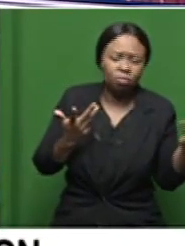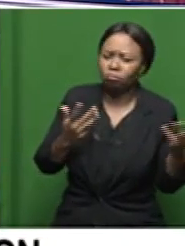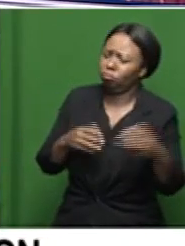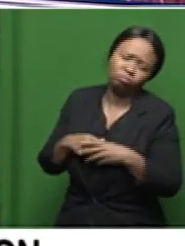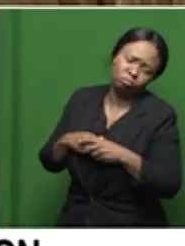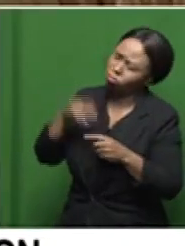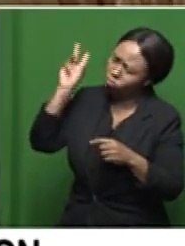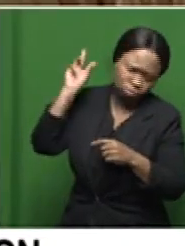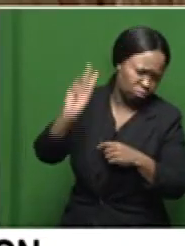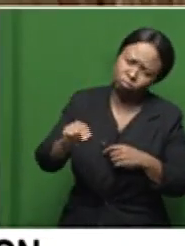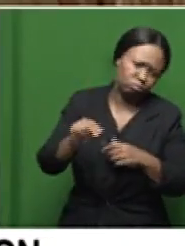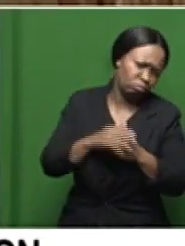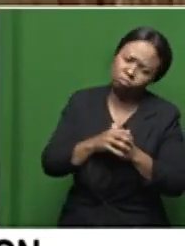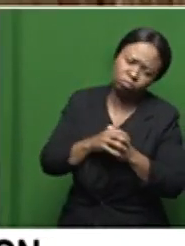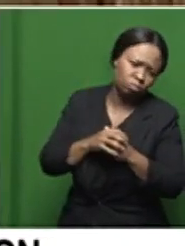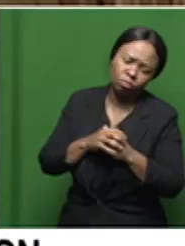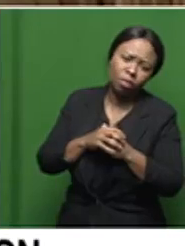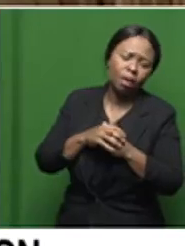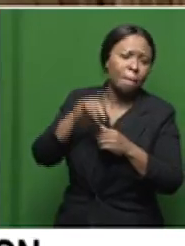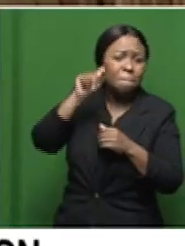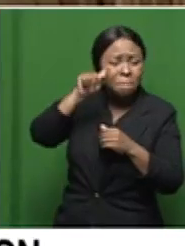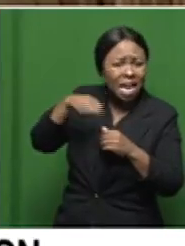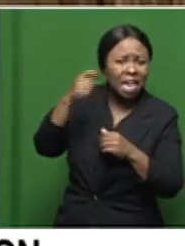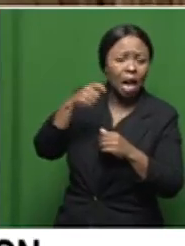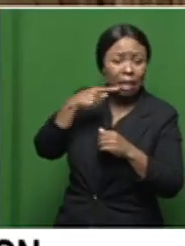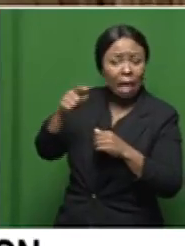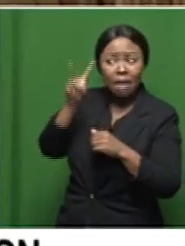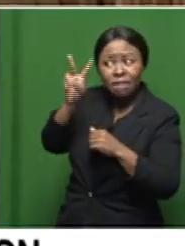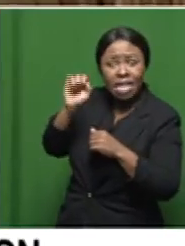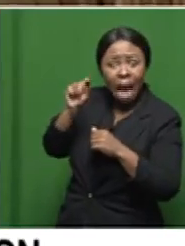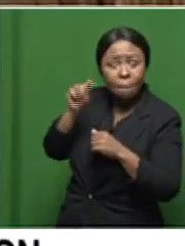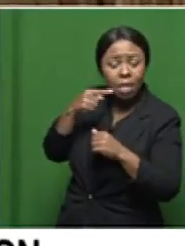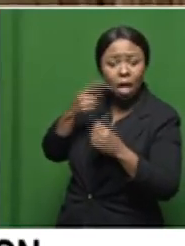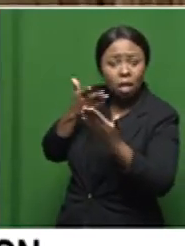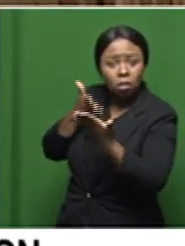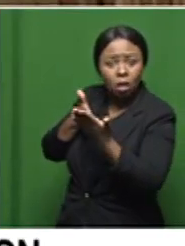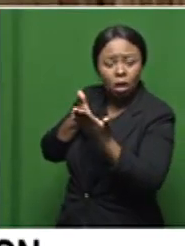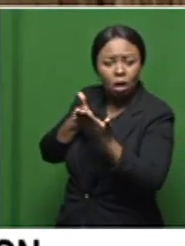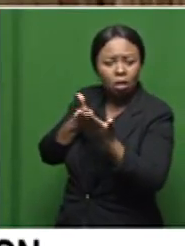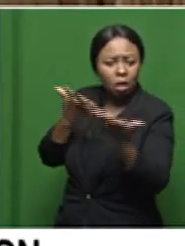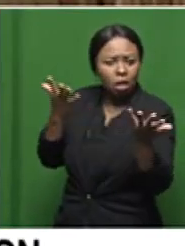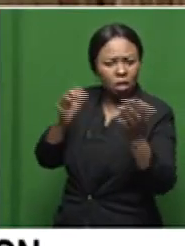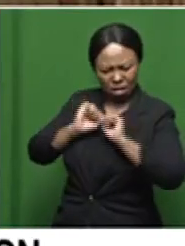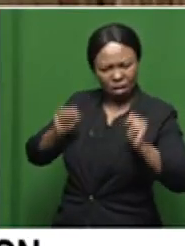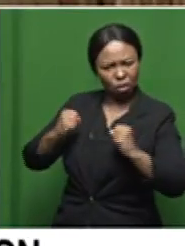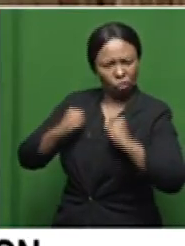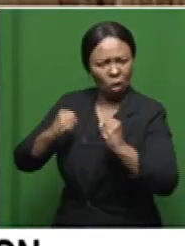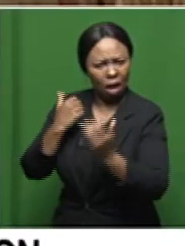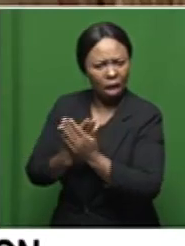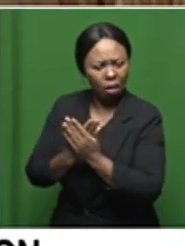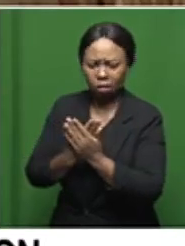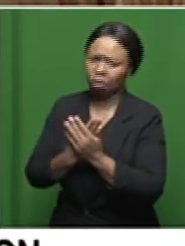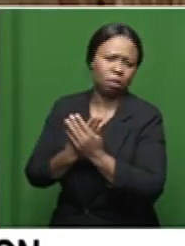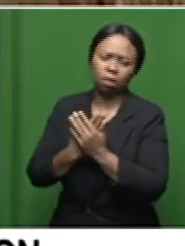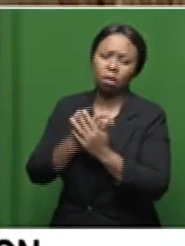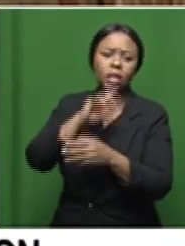Absolutely not. There is no medical basis that taking vitamins, number one, strengthens your immune system. Number two, is